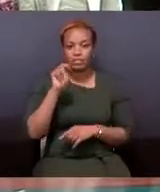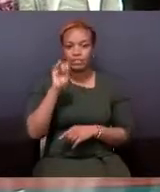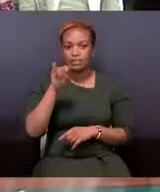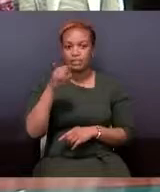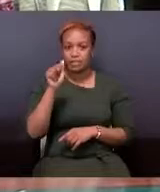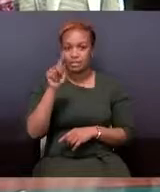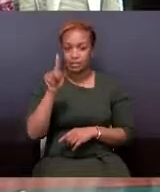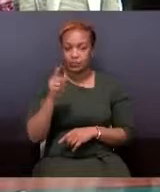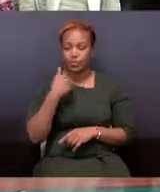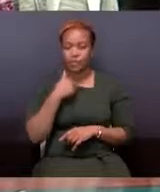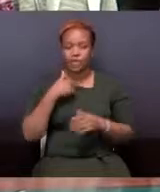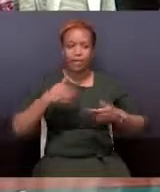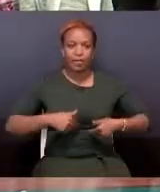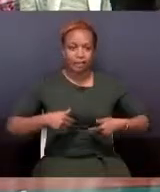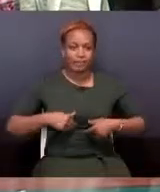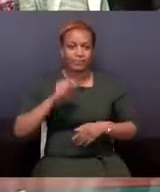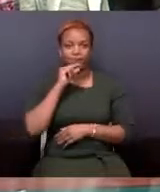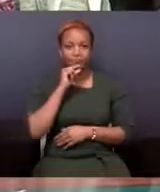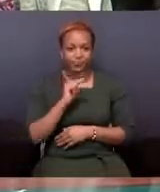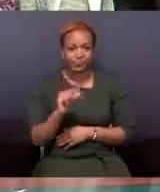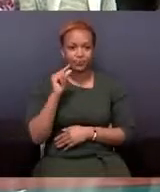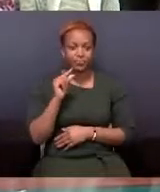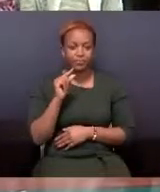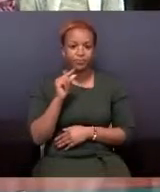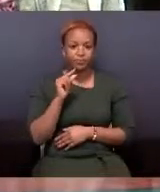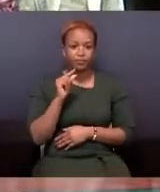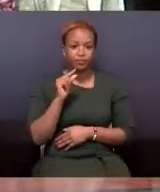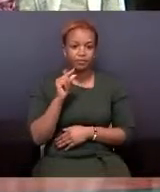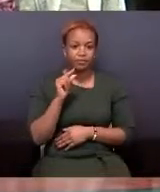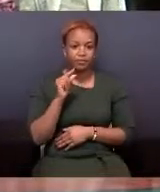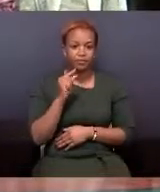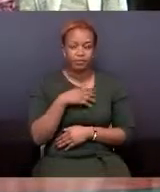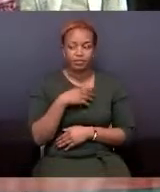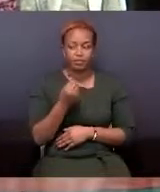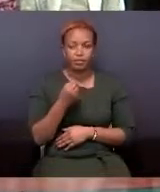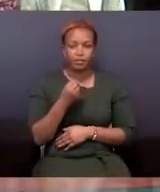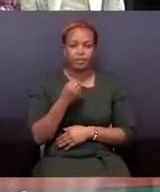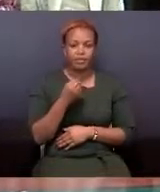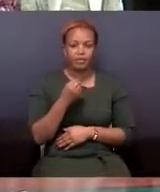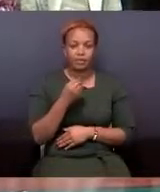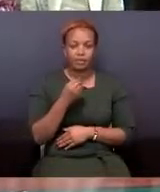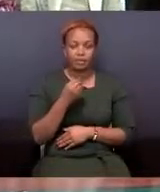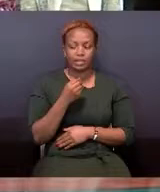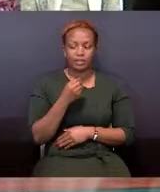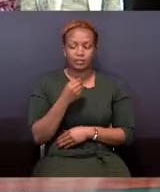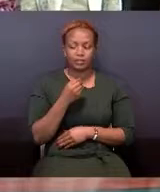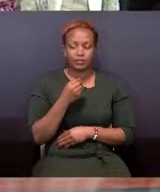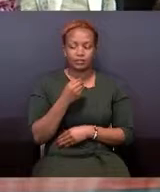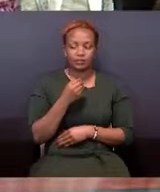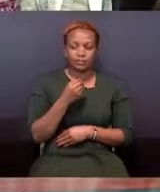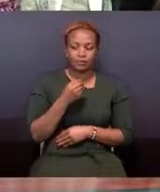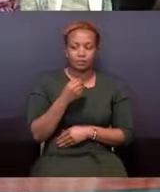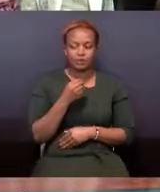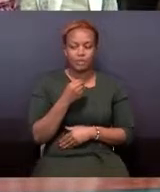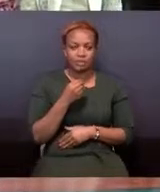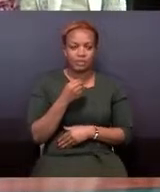gentleman. We are here at Youth Connect, and you see we're all young. And this gentleman is called Fred